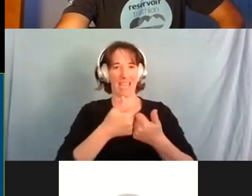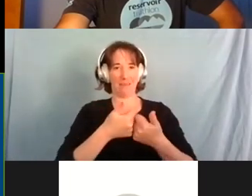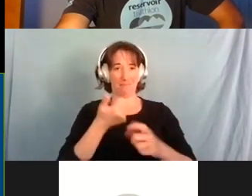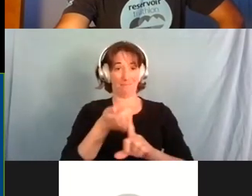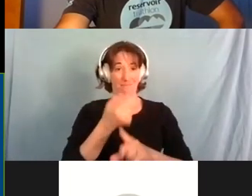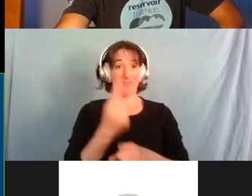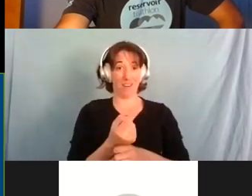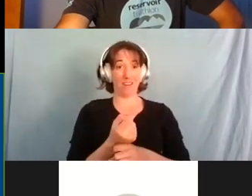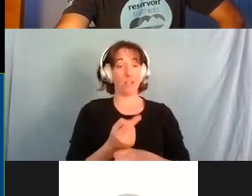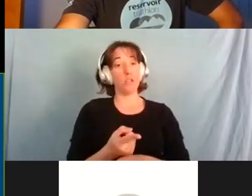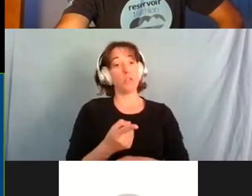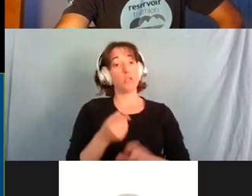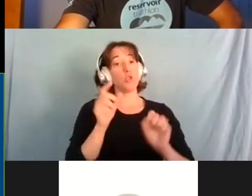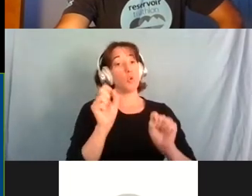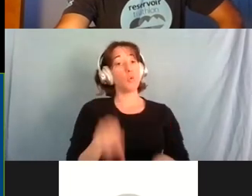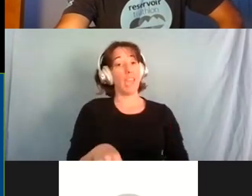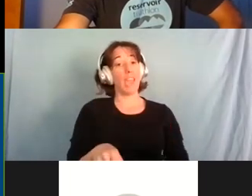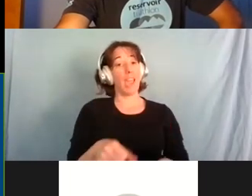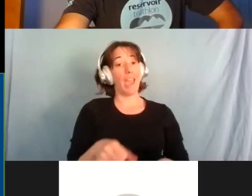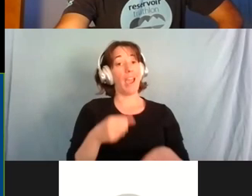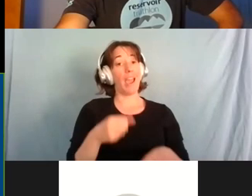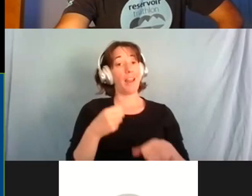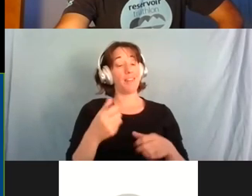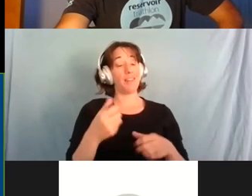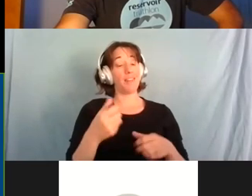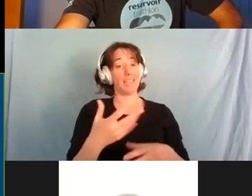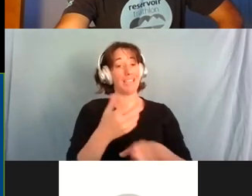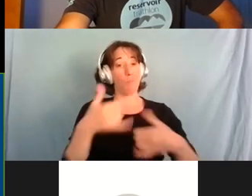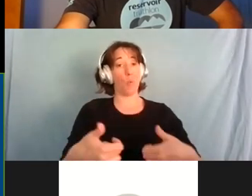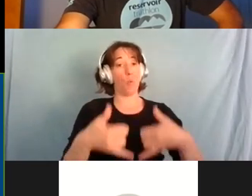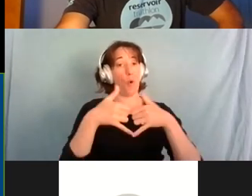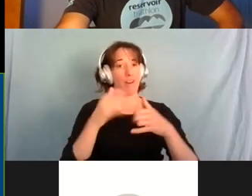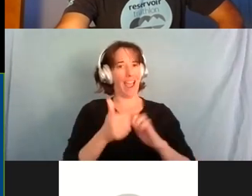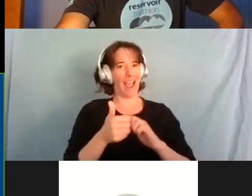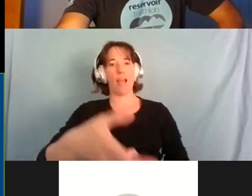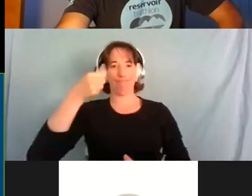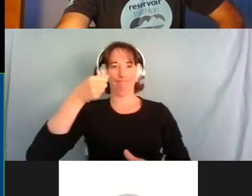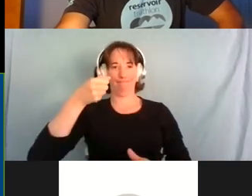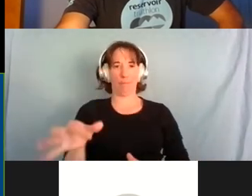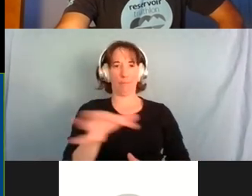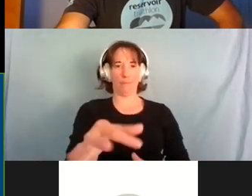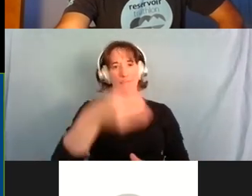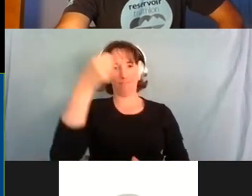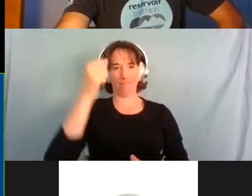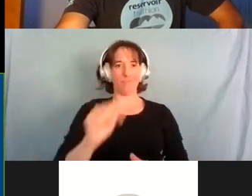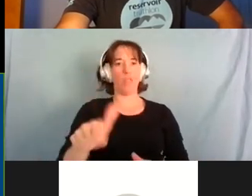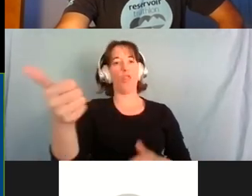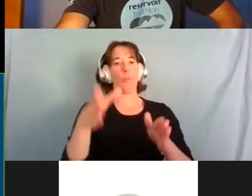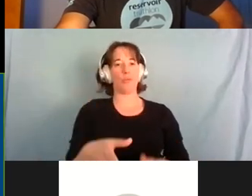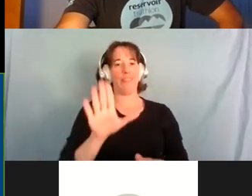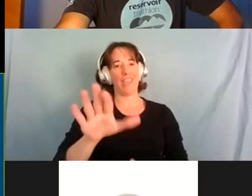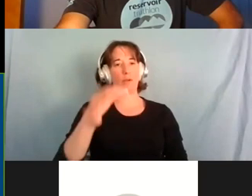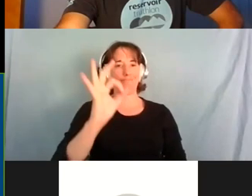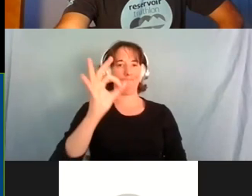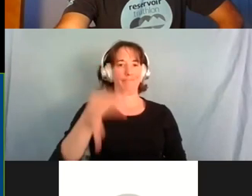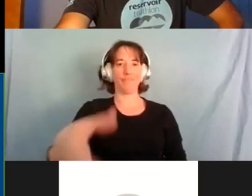be rewarded for taking a piece. One thing I think we kind of forgot to mention is we kind of